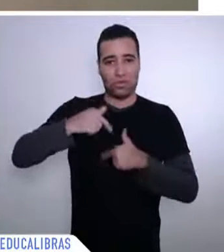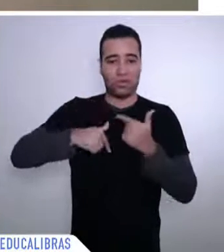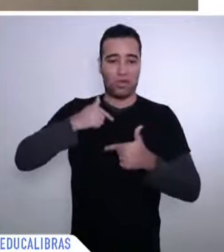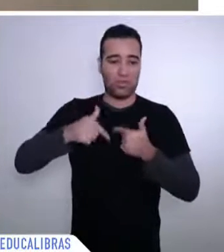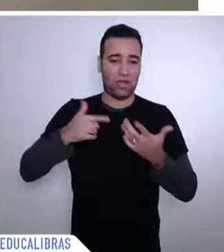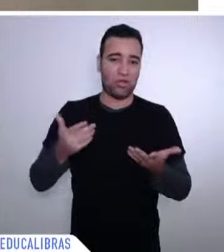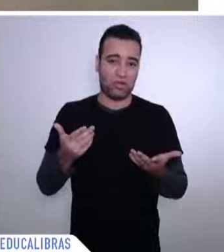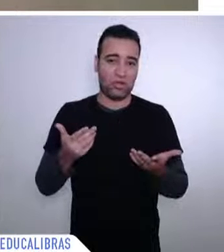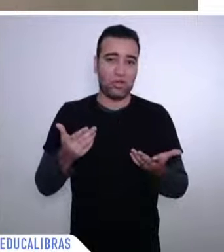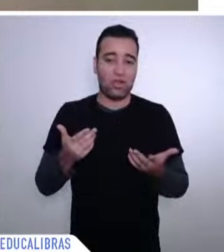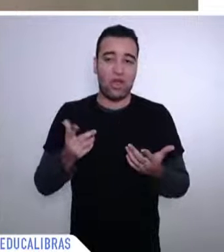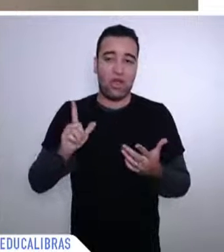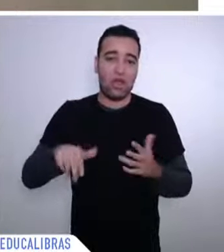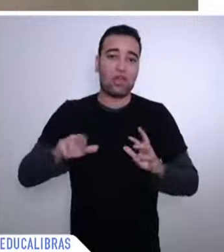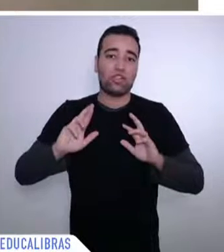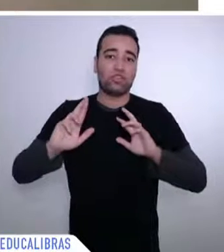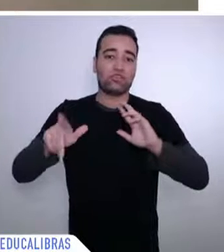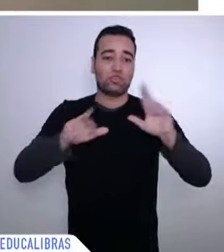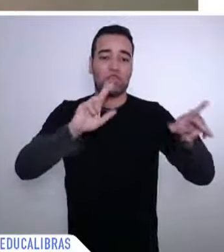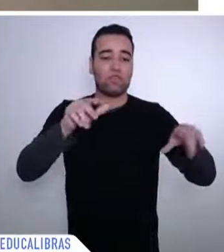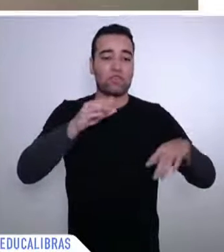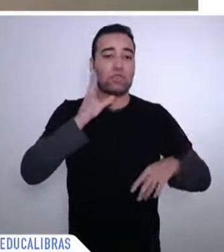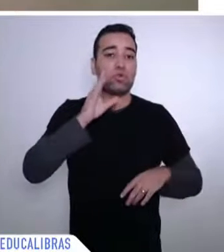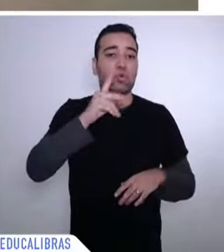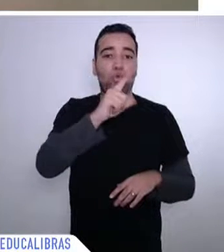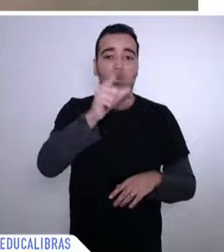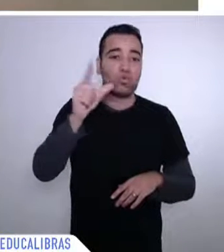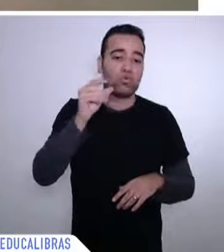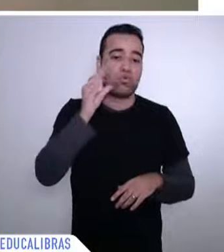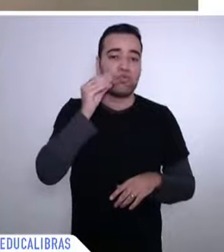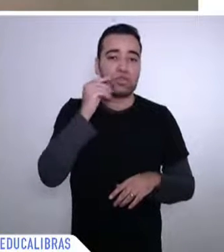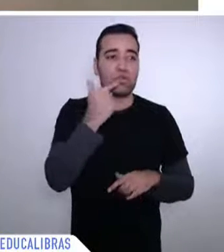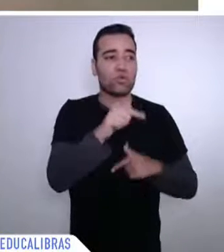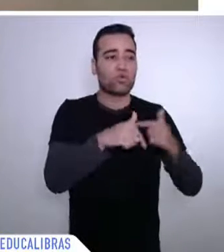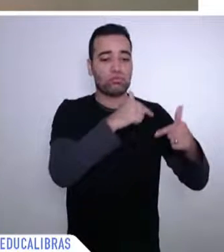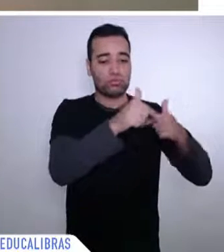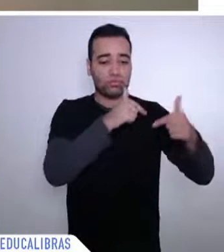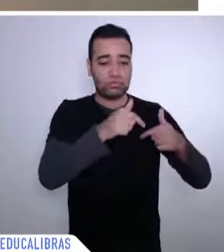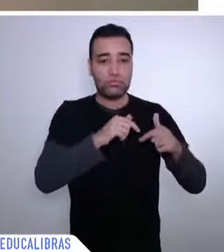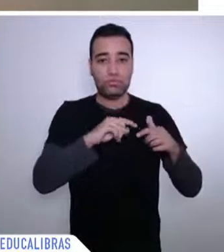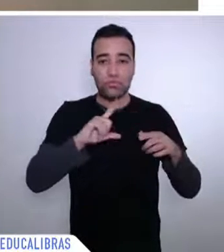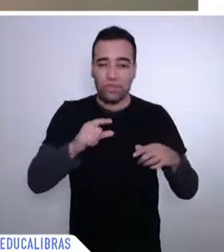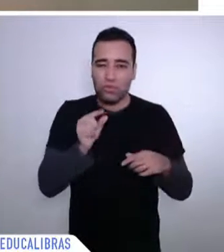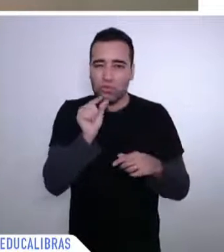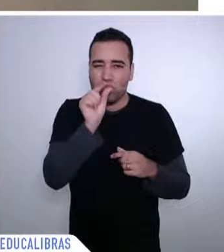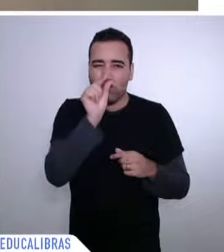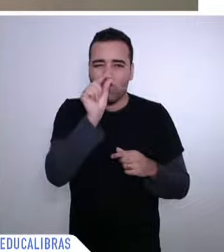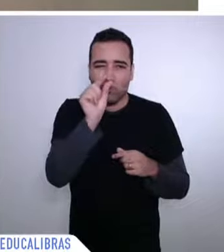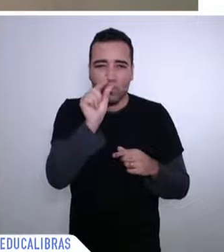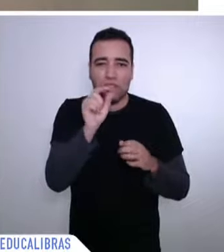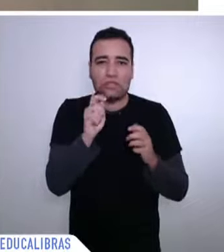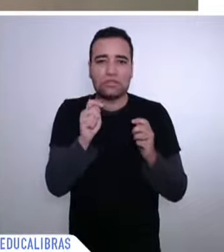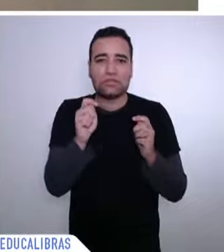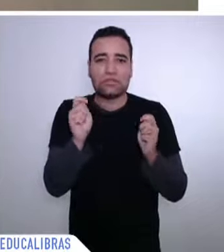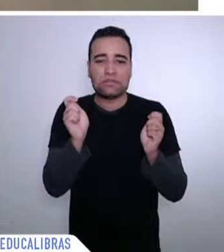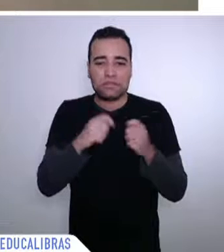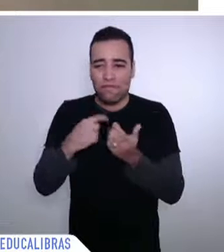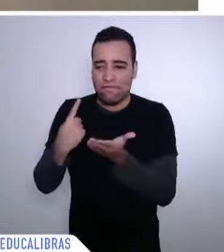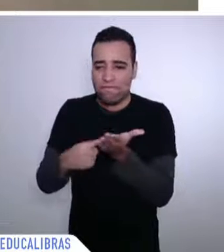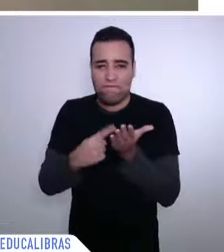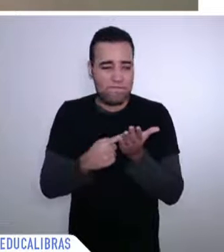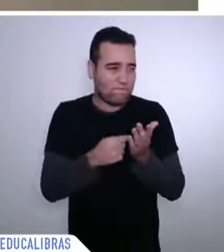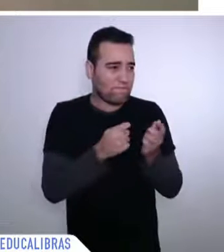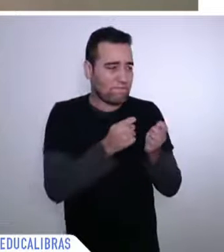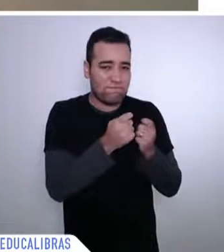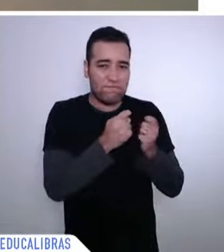bargaining position in the labor market. And so they cannot bargain collectively, and they tend to have very precarious working